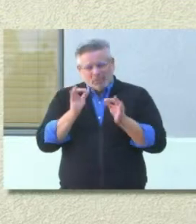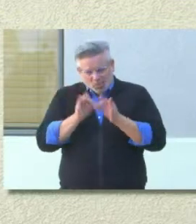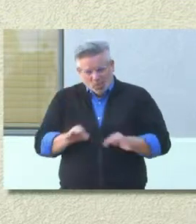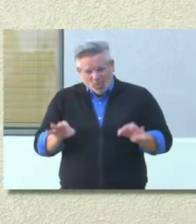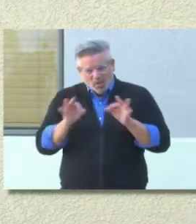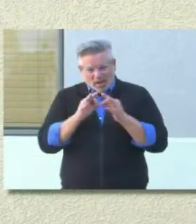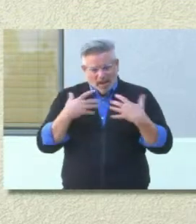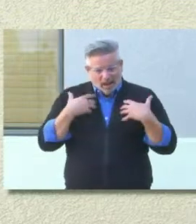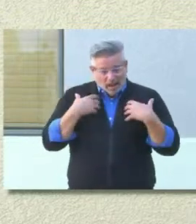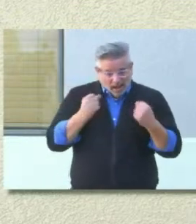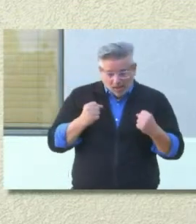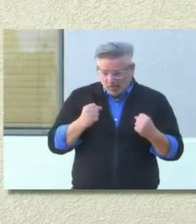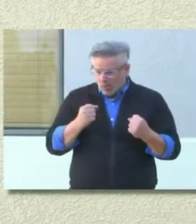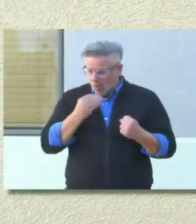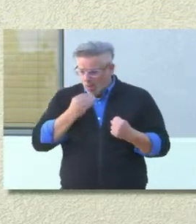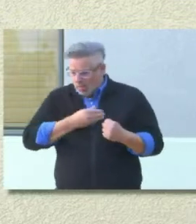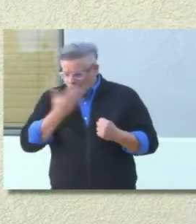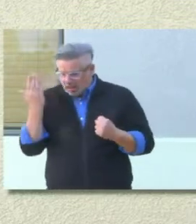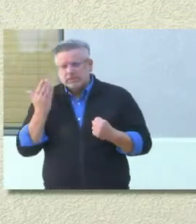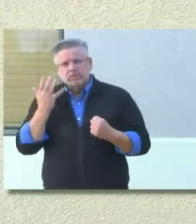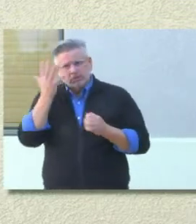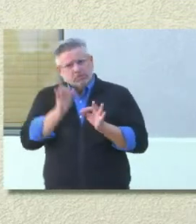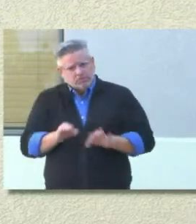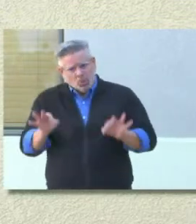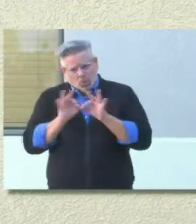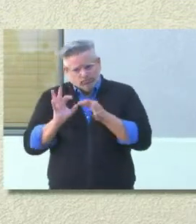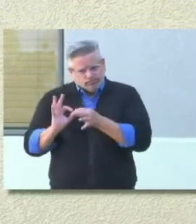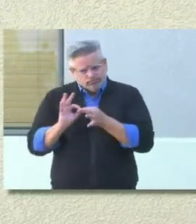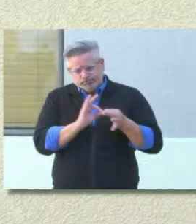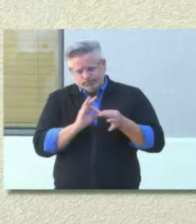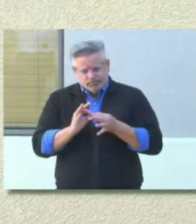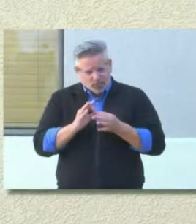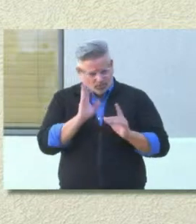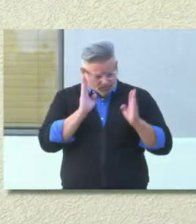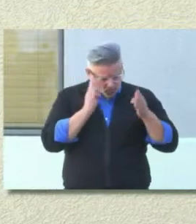that health and homelessness go together, that we have to address the healthcare